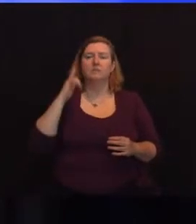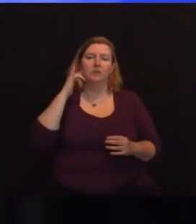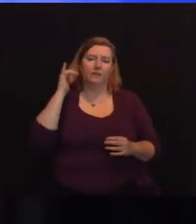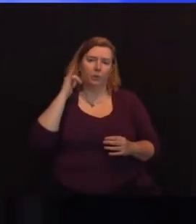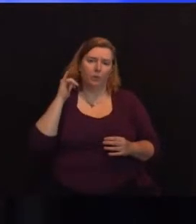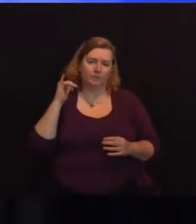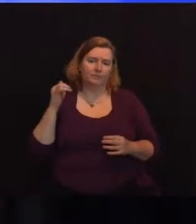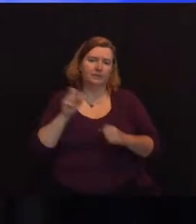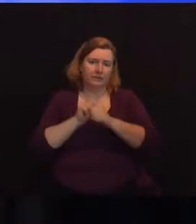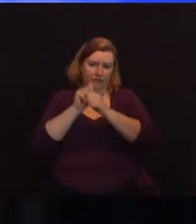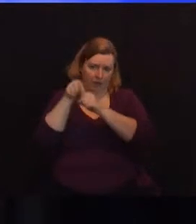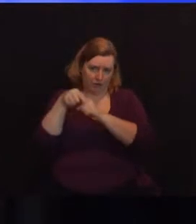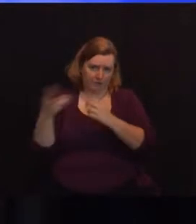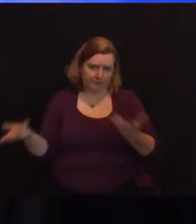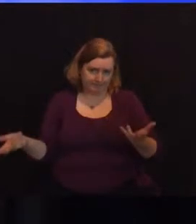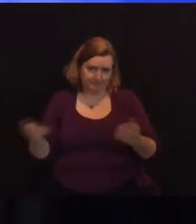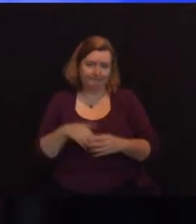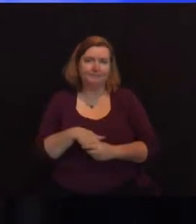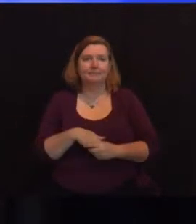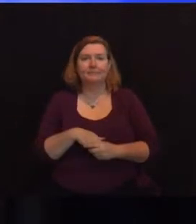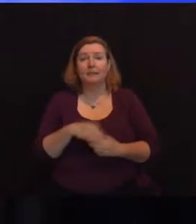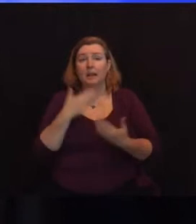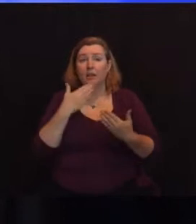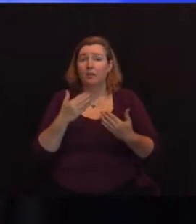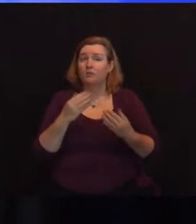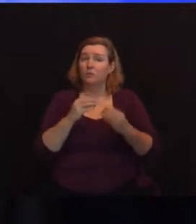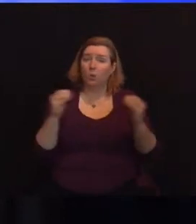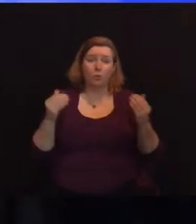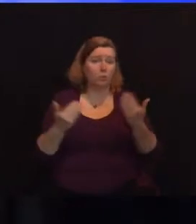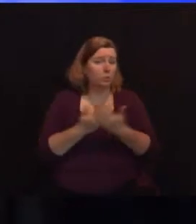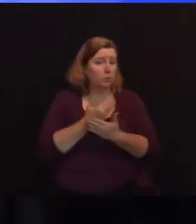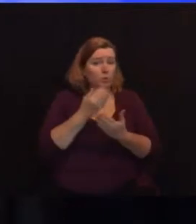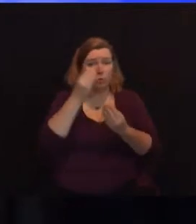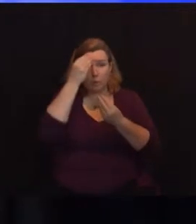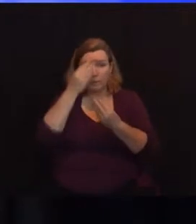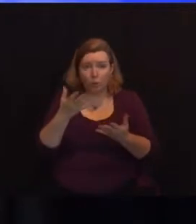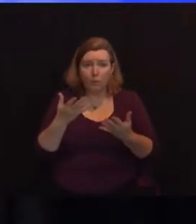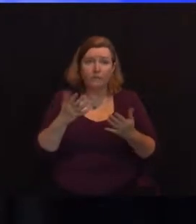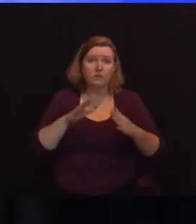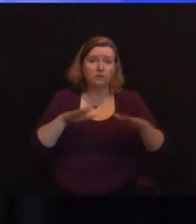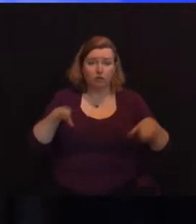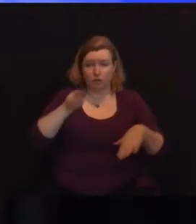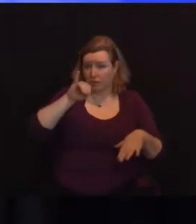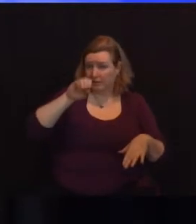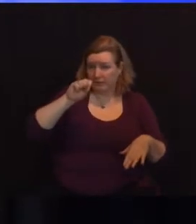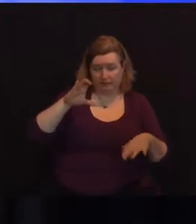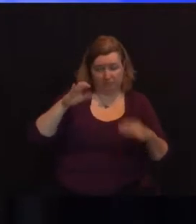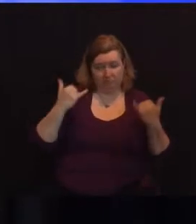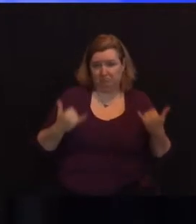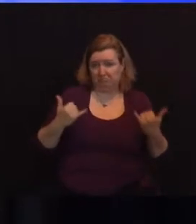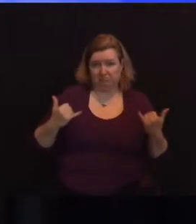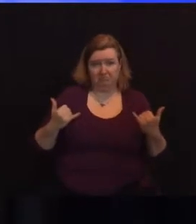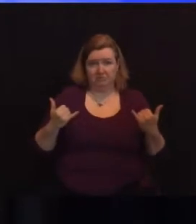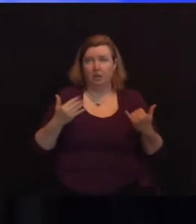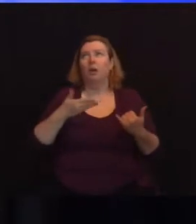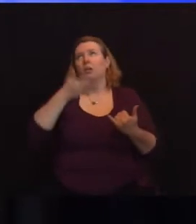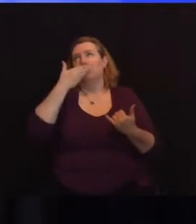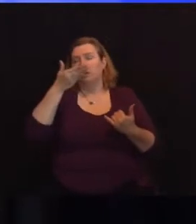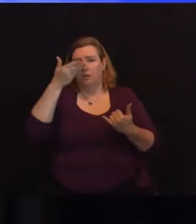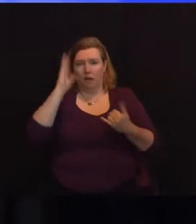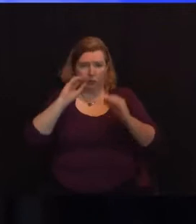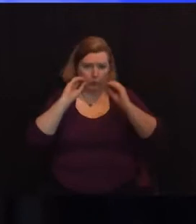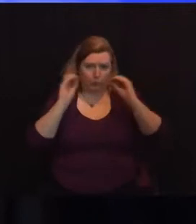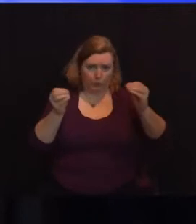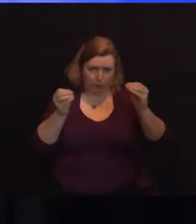variants. Thankfully, there are no new reports of multisystem inflammatory syndrome in children.